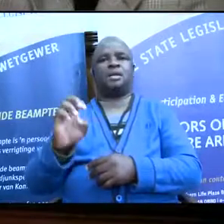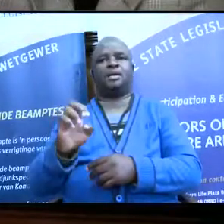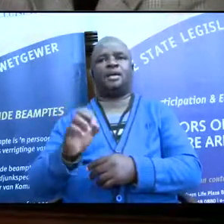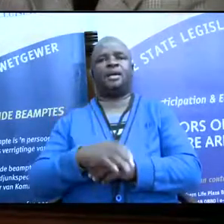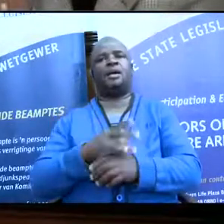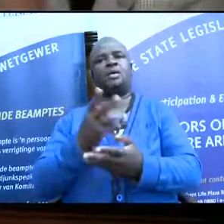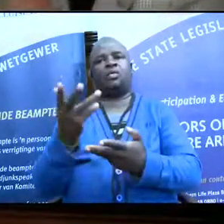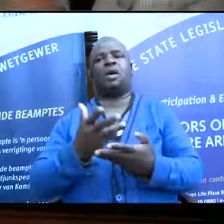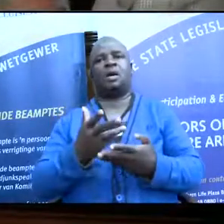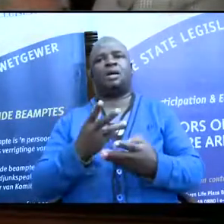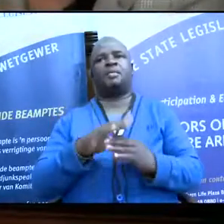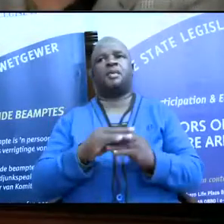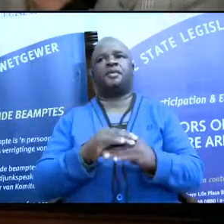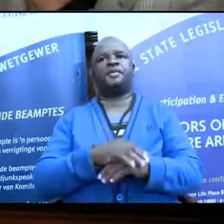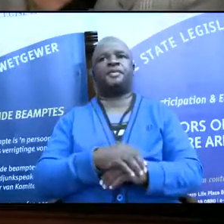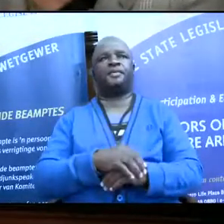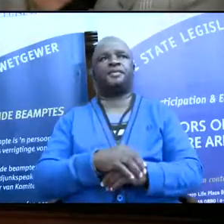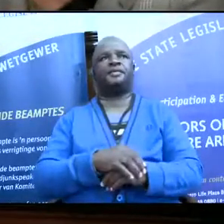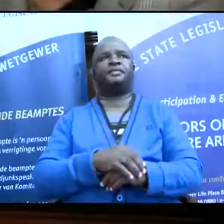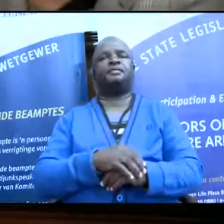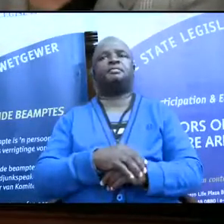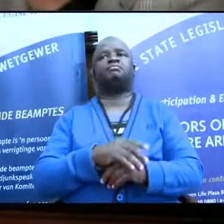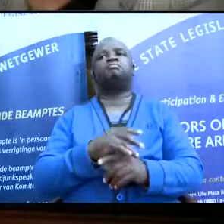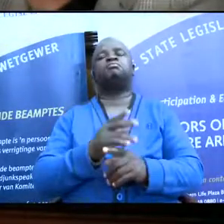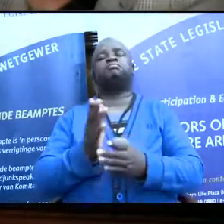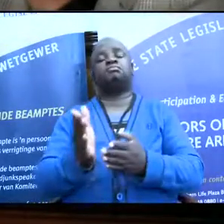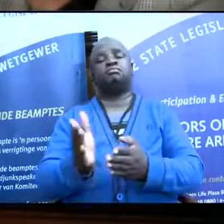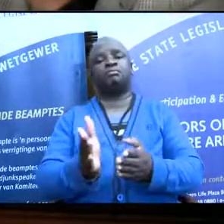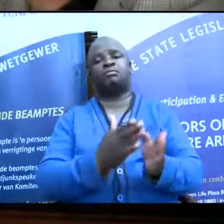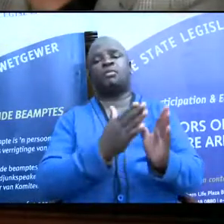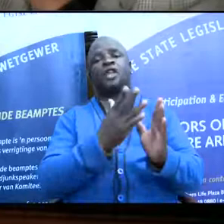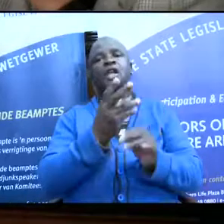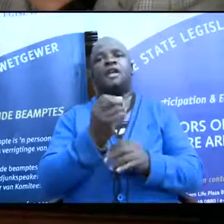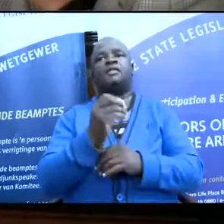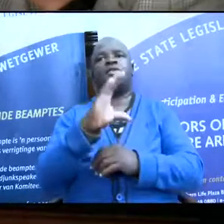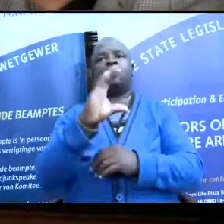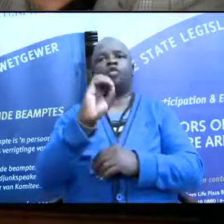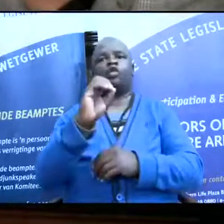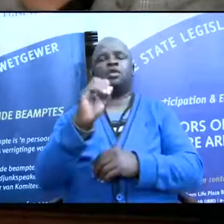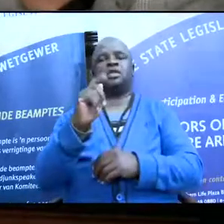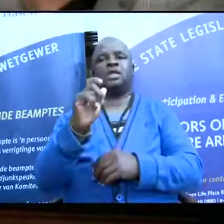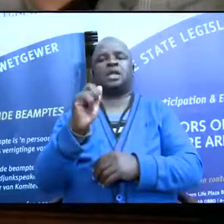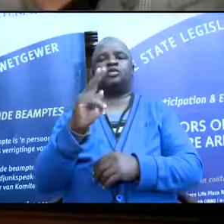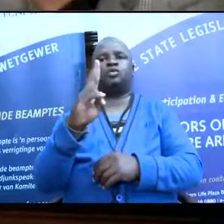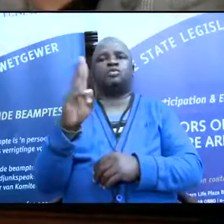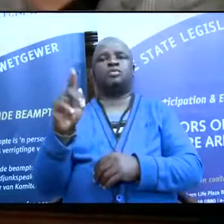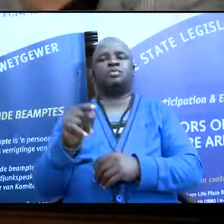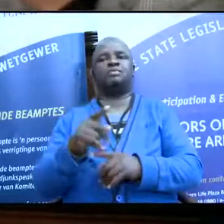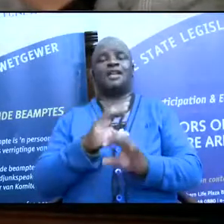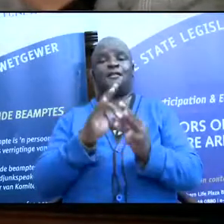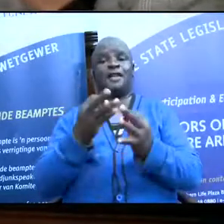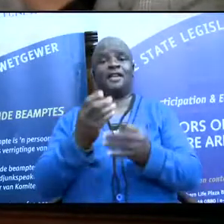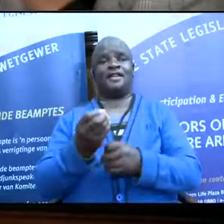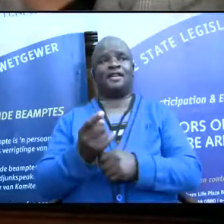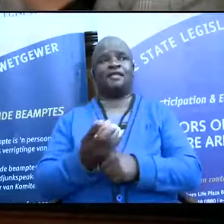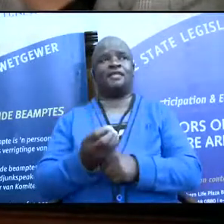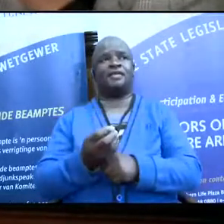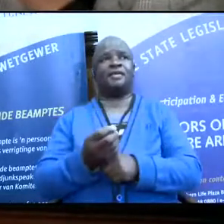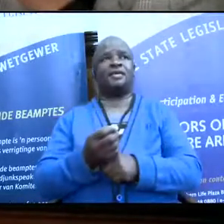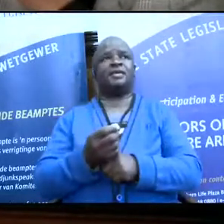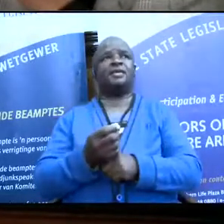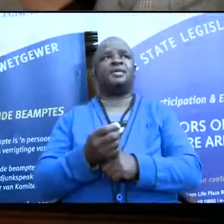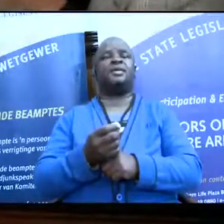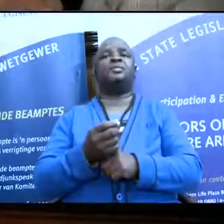the ammunition we are also having causation because our two is the federation leona which is